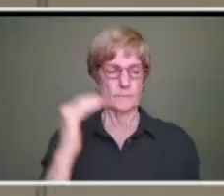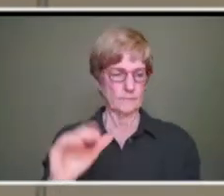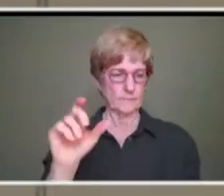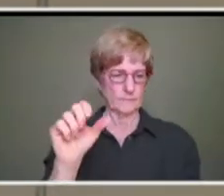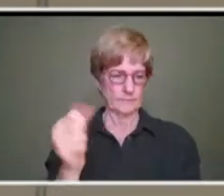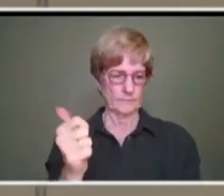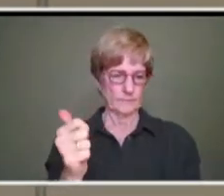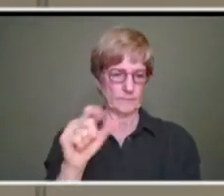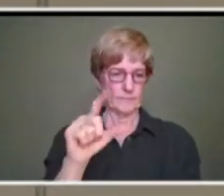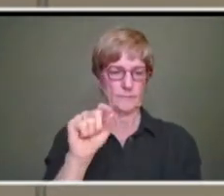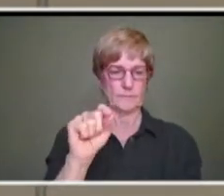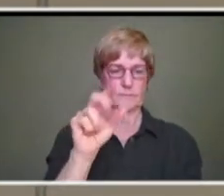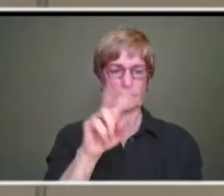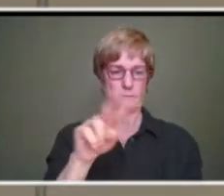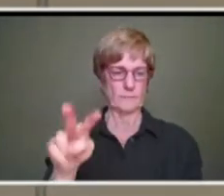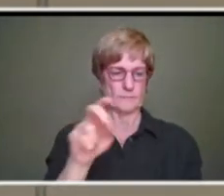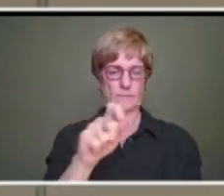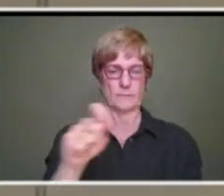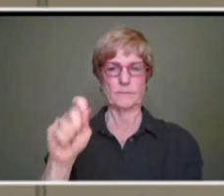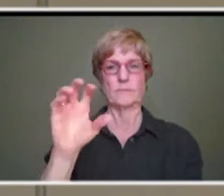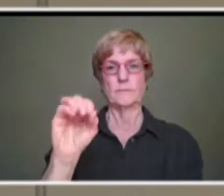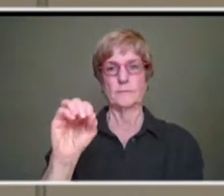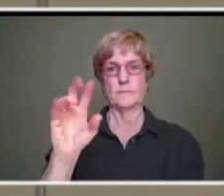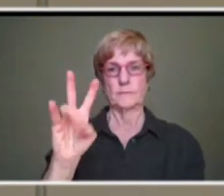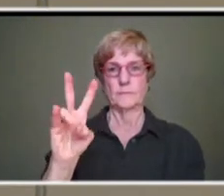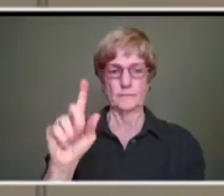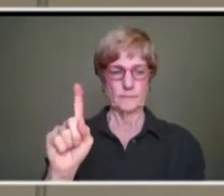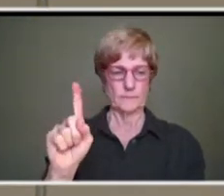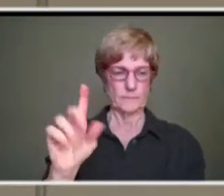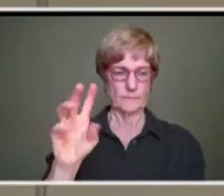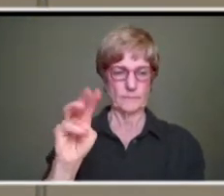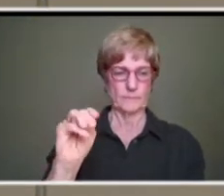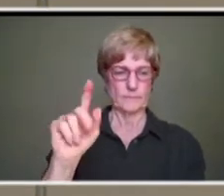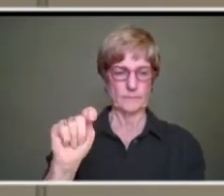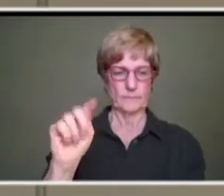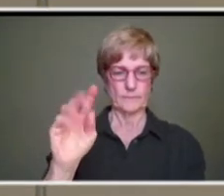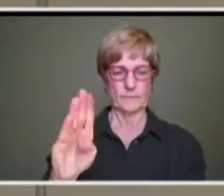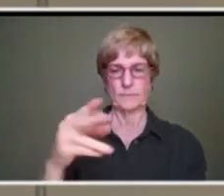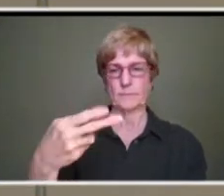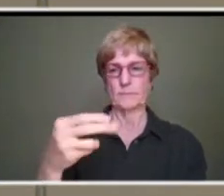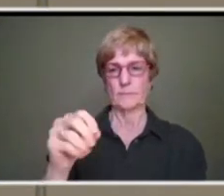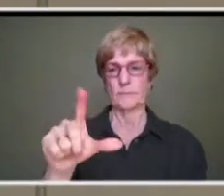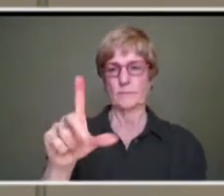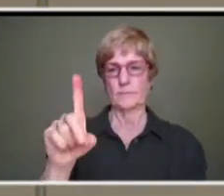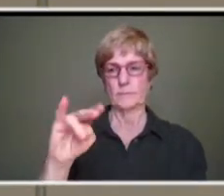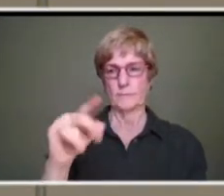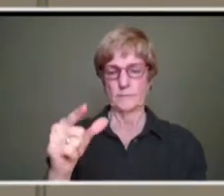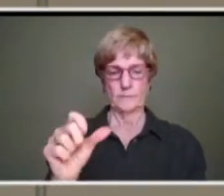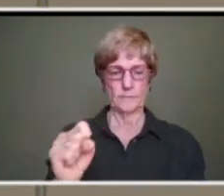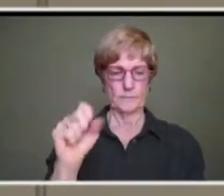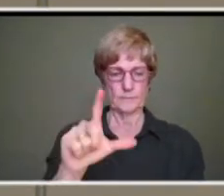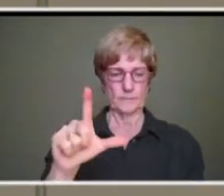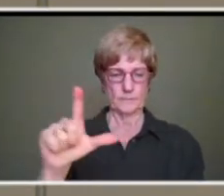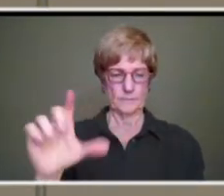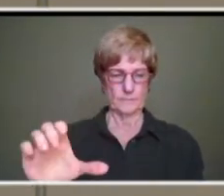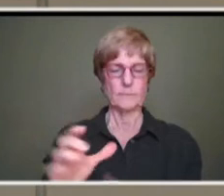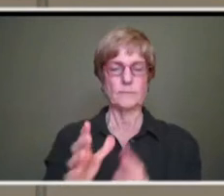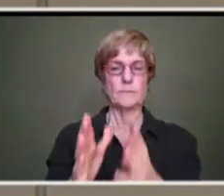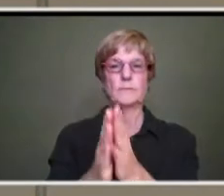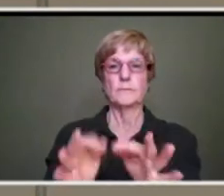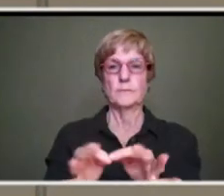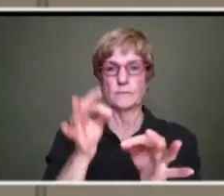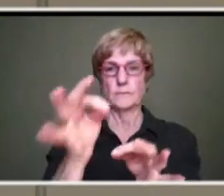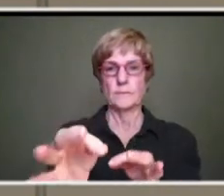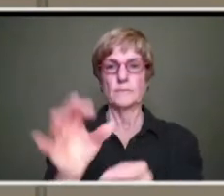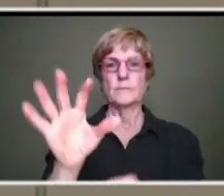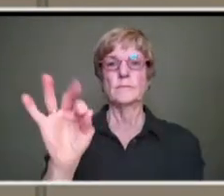number 2022-071 by MTB Holdings LLC it's a decision requesting deferral until February